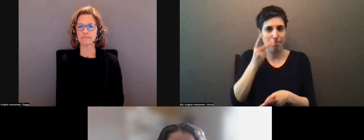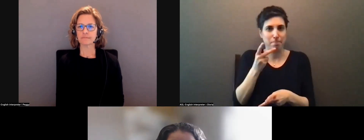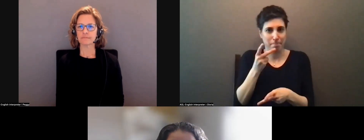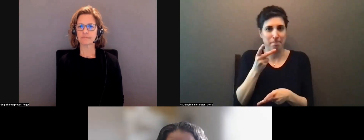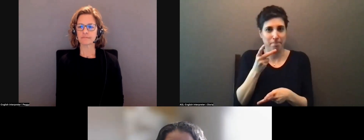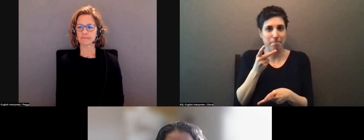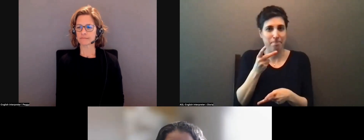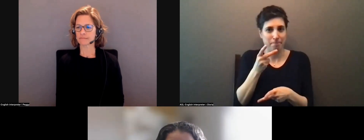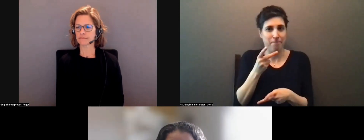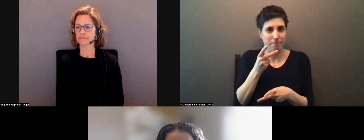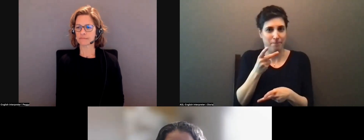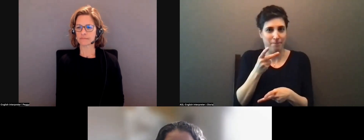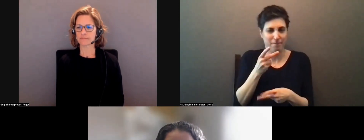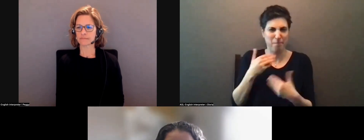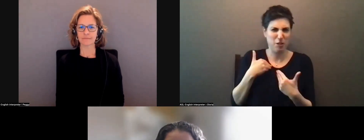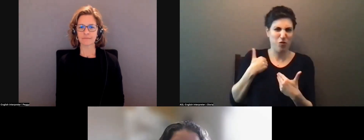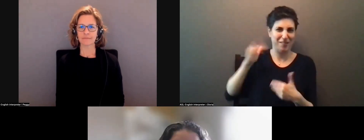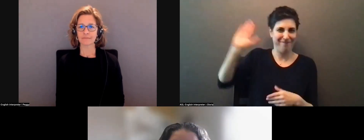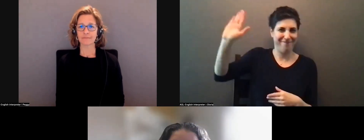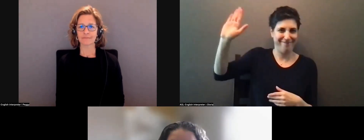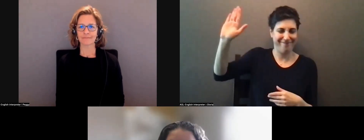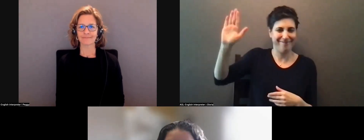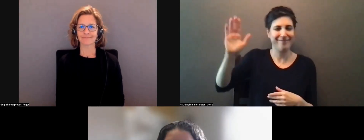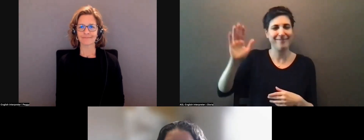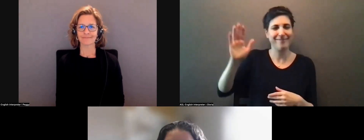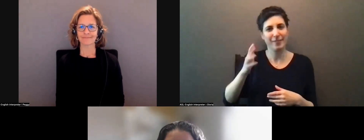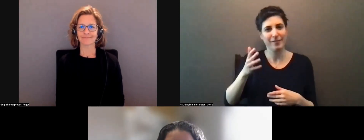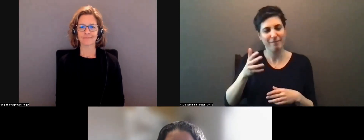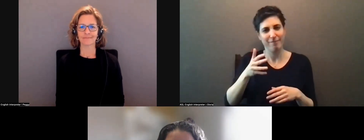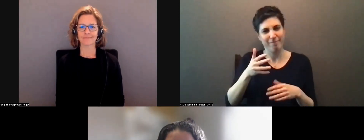or delete them, which will be so much easier.